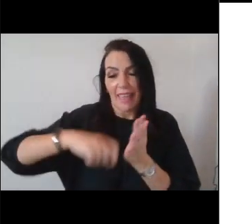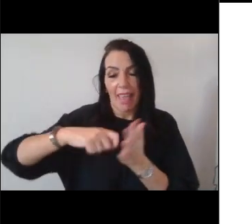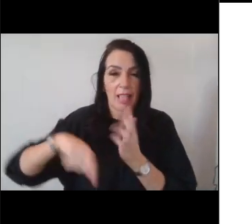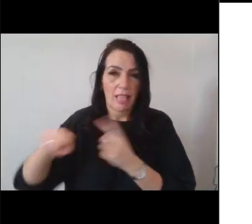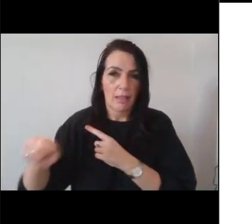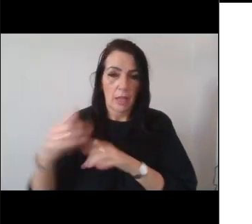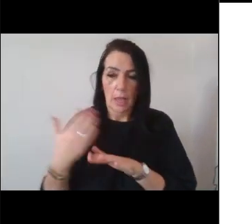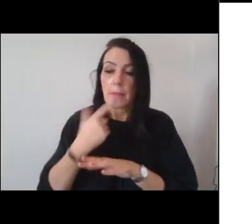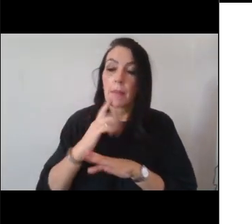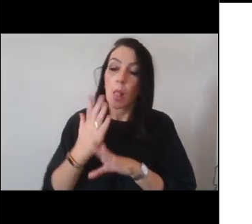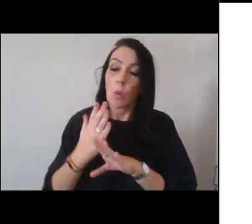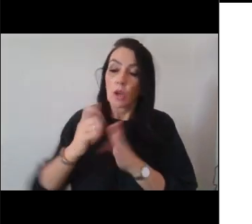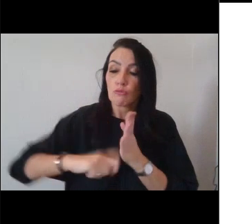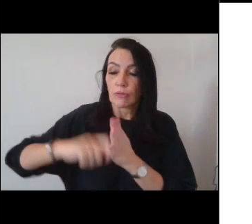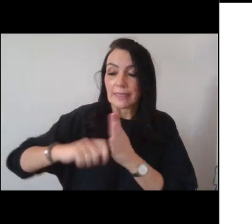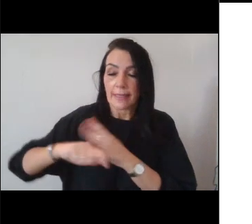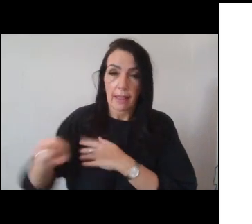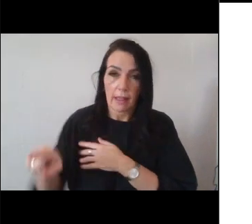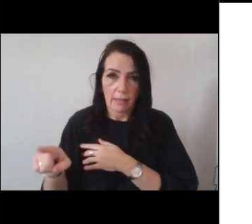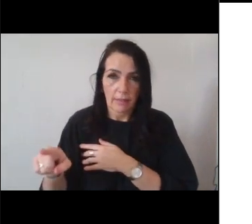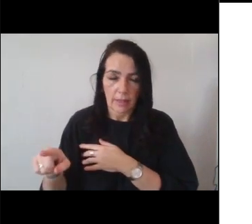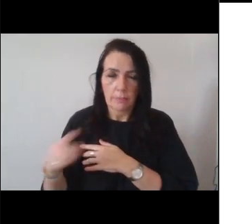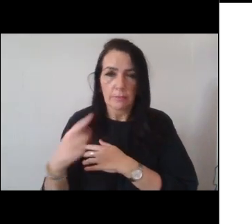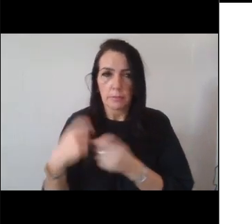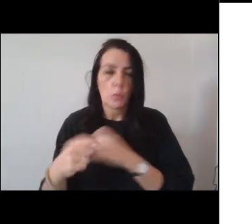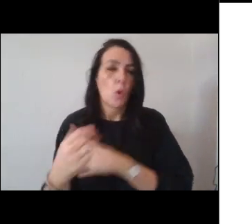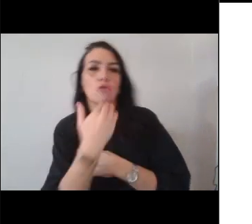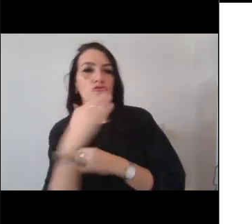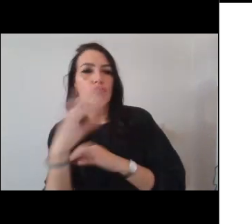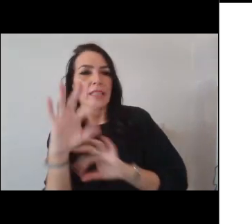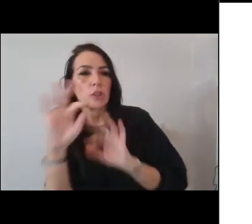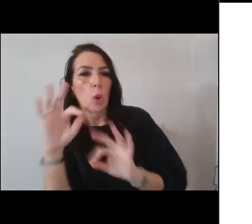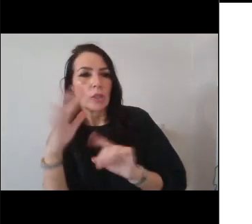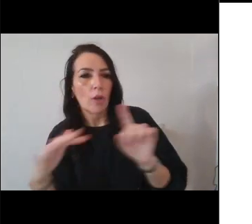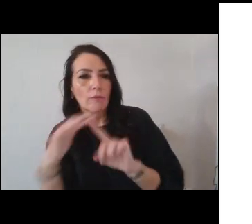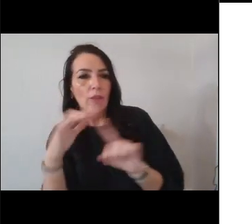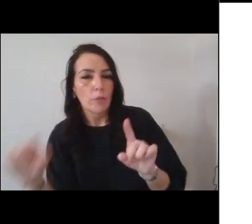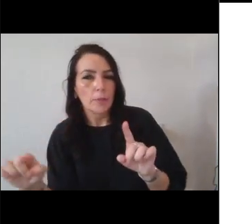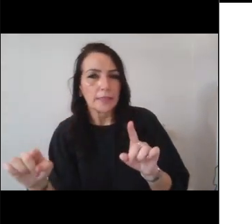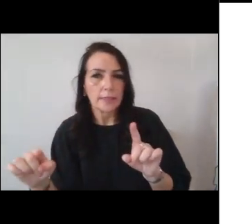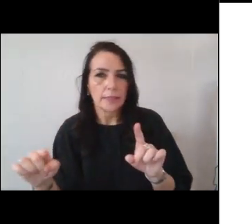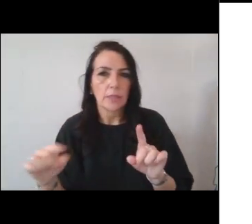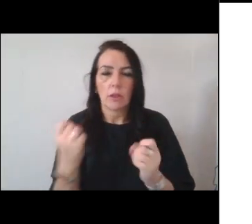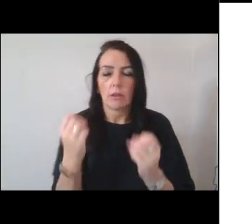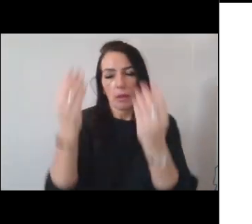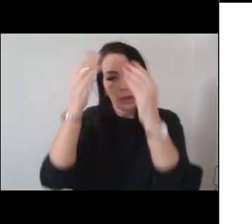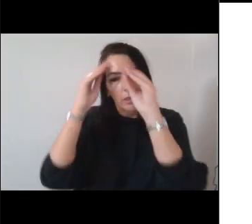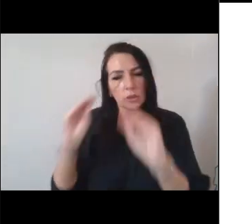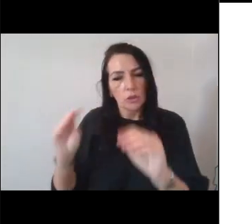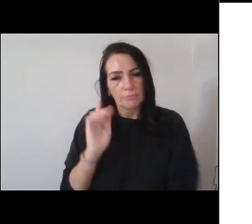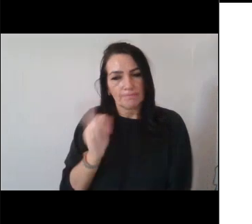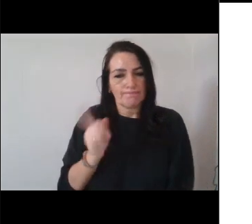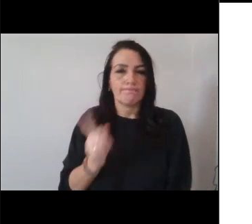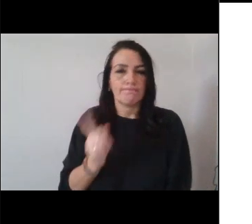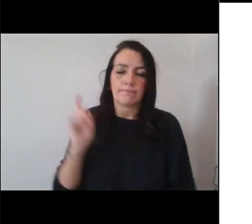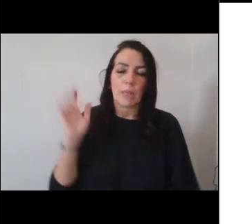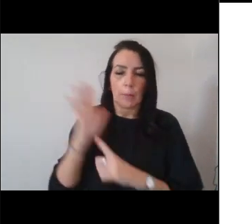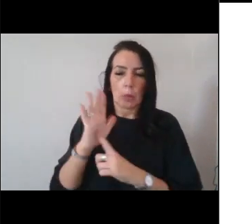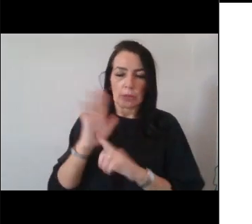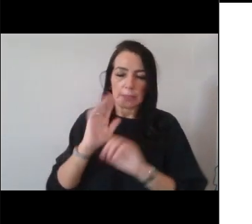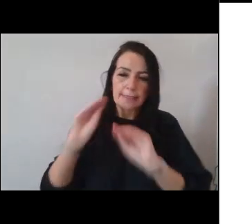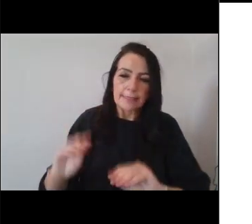are looking to help customers make greener choices, we understand that actually education is going to be a really important part of this. And